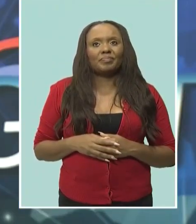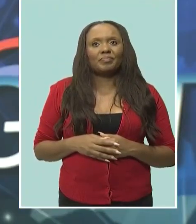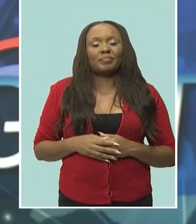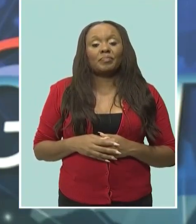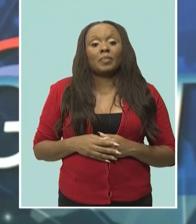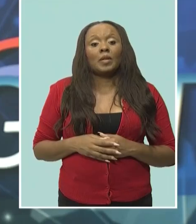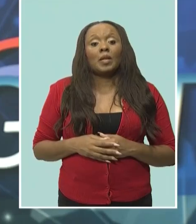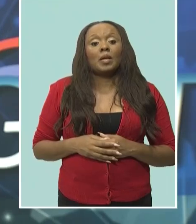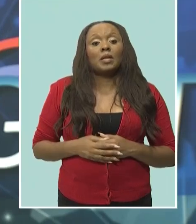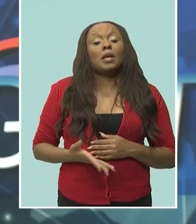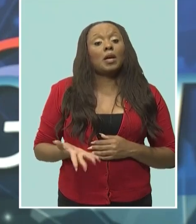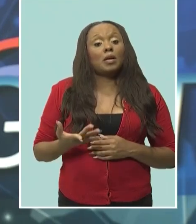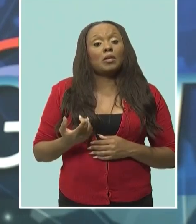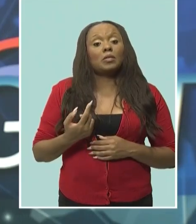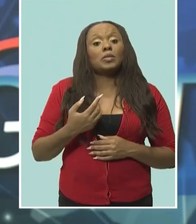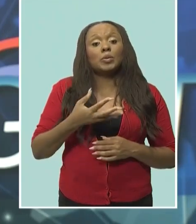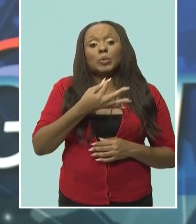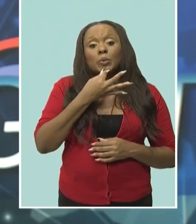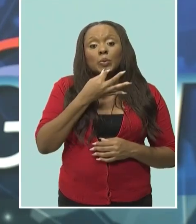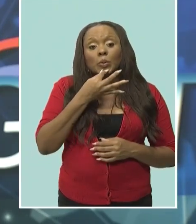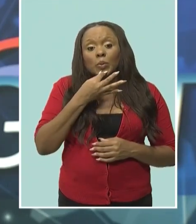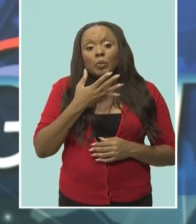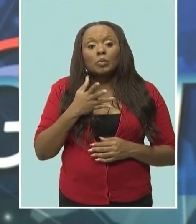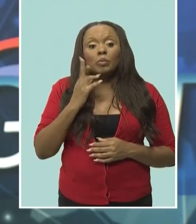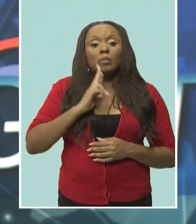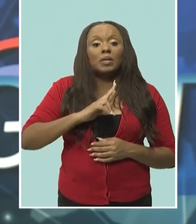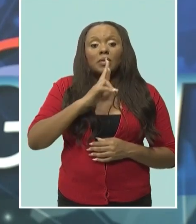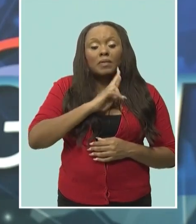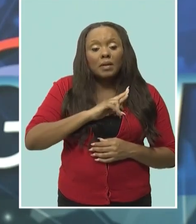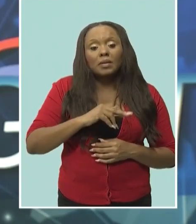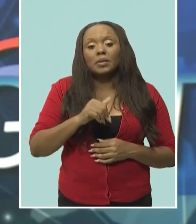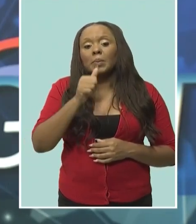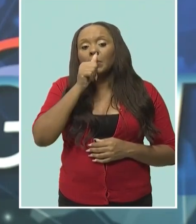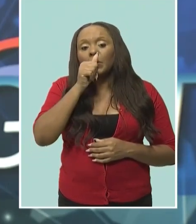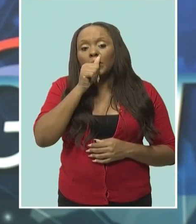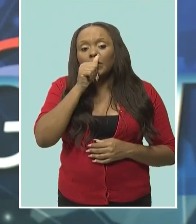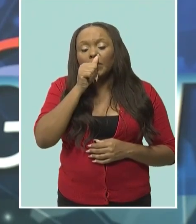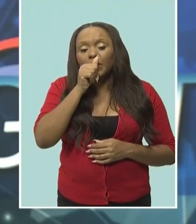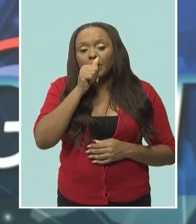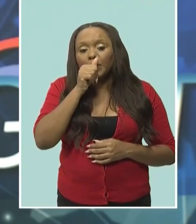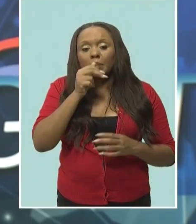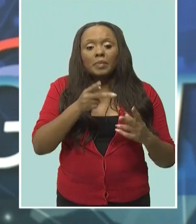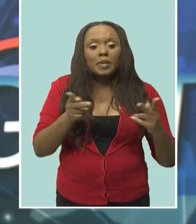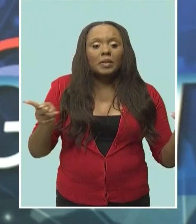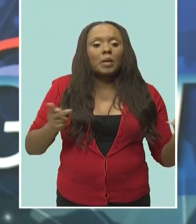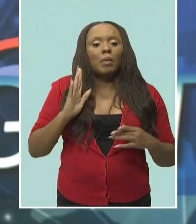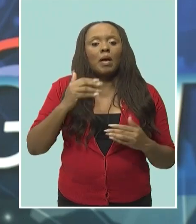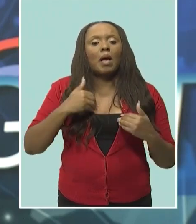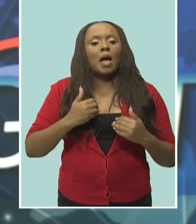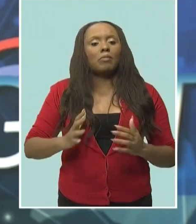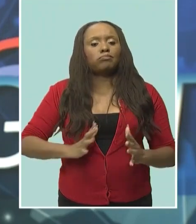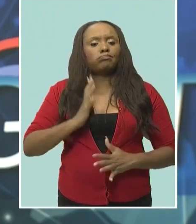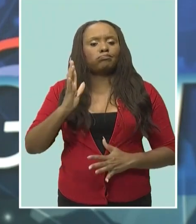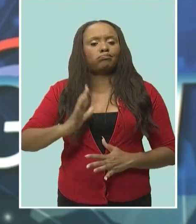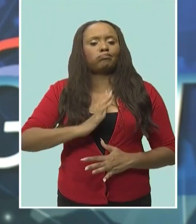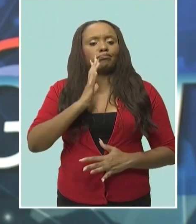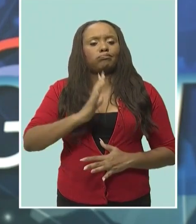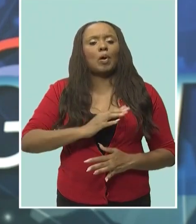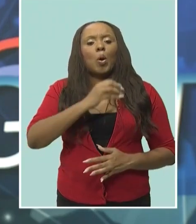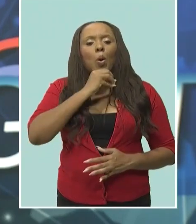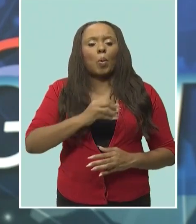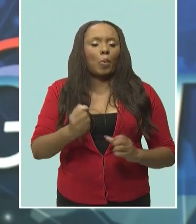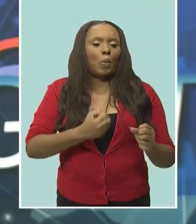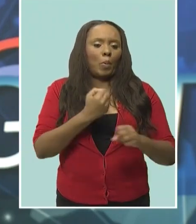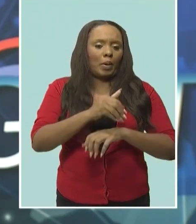Thanks. Well, as Sharika was just telling us, in just over 24 hours, restaurants and private promoters will be hosting lavish Old Year's Night parties across the